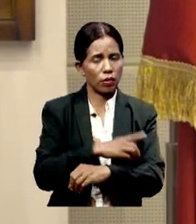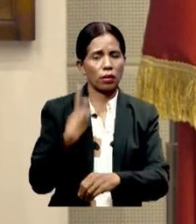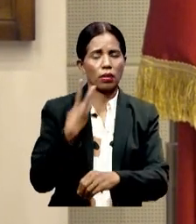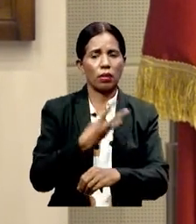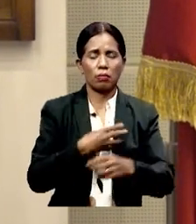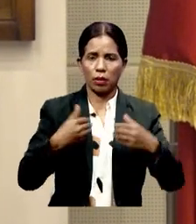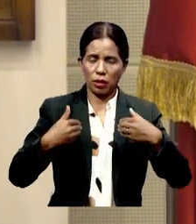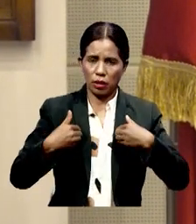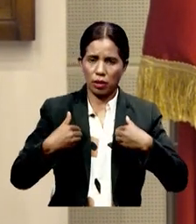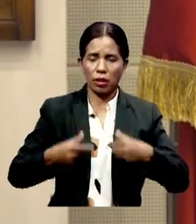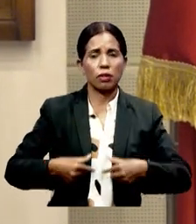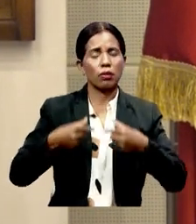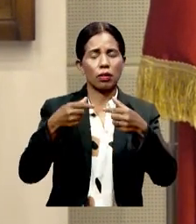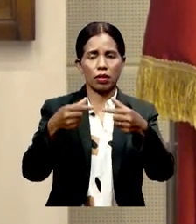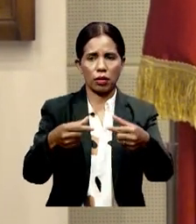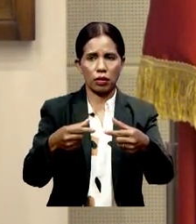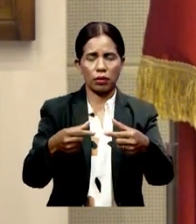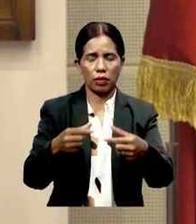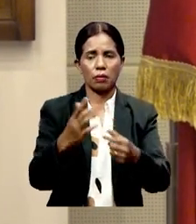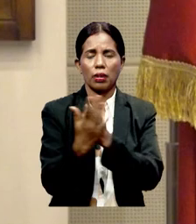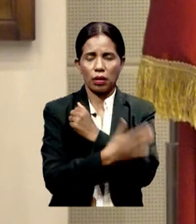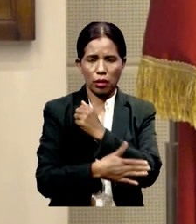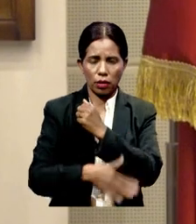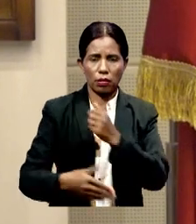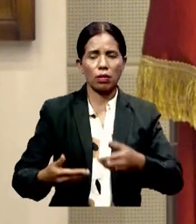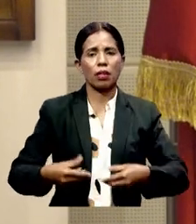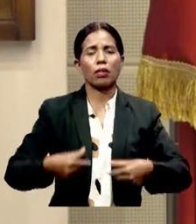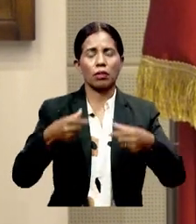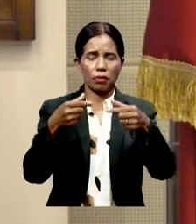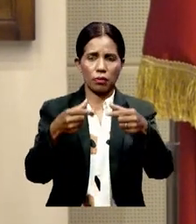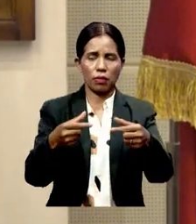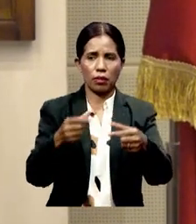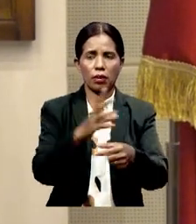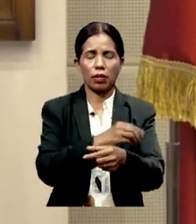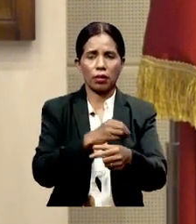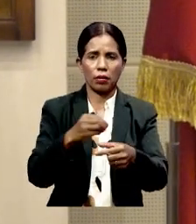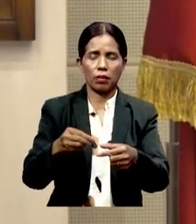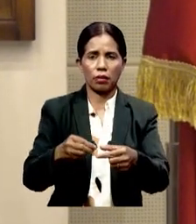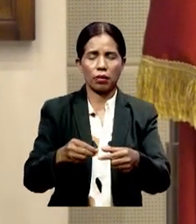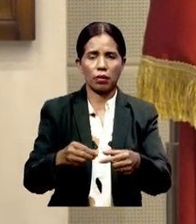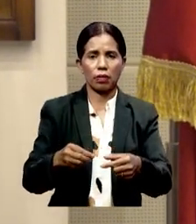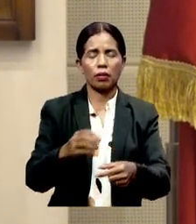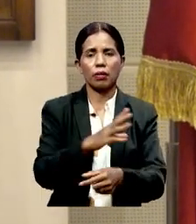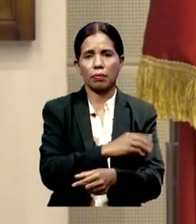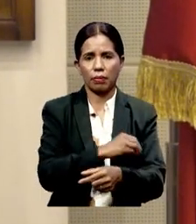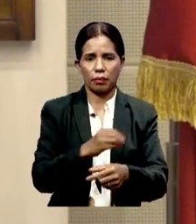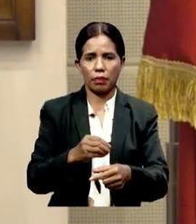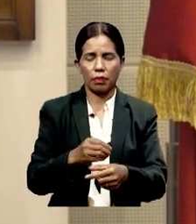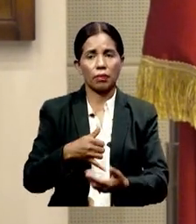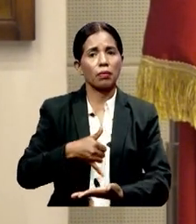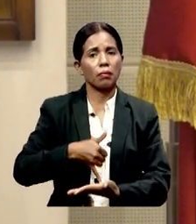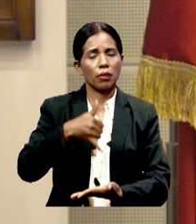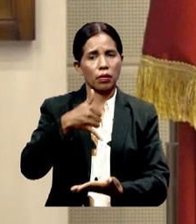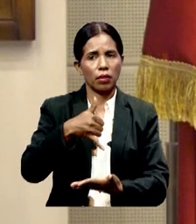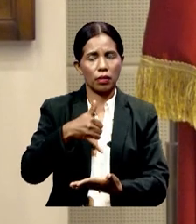of conferring this country's highest distinction on His Excellency Philip Hewitt, an